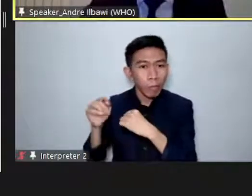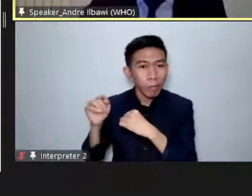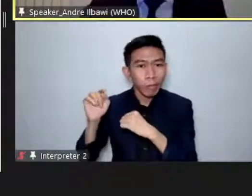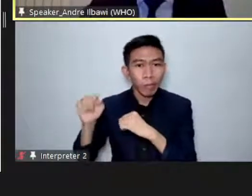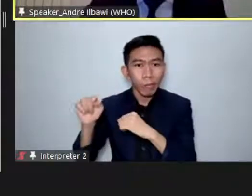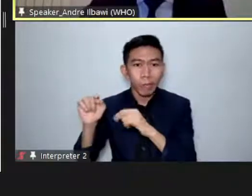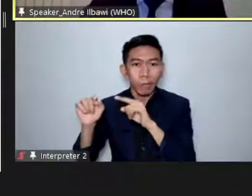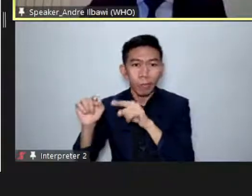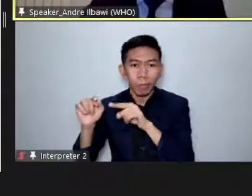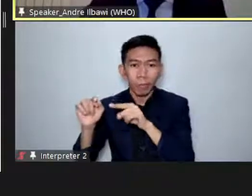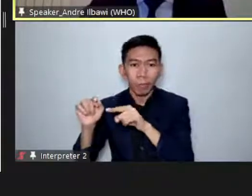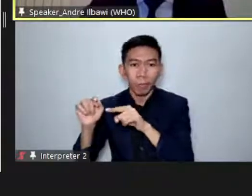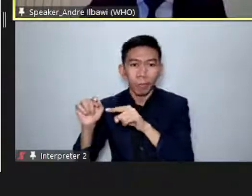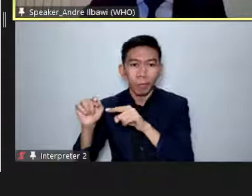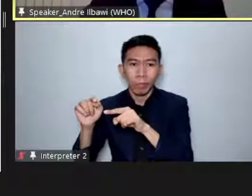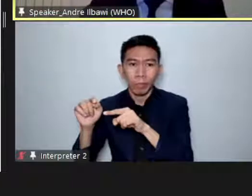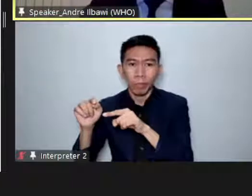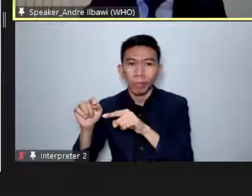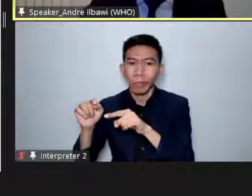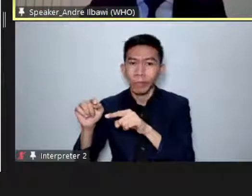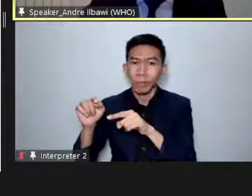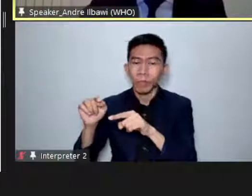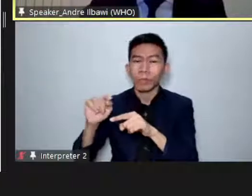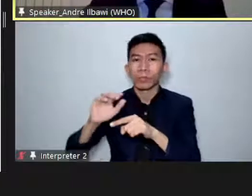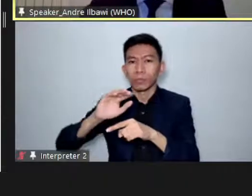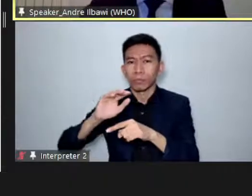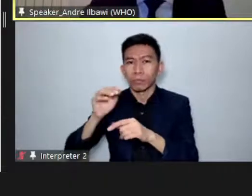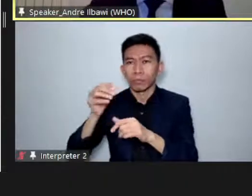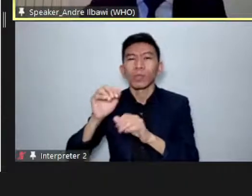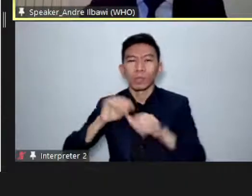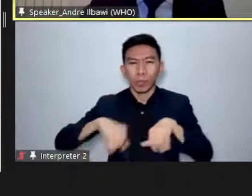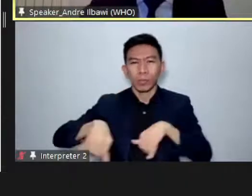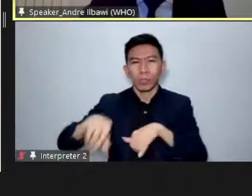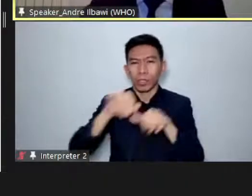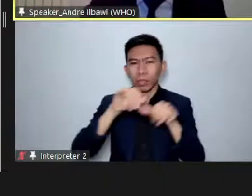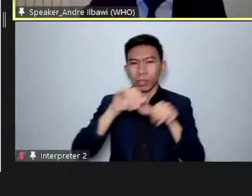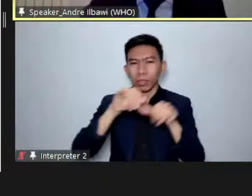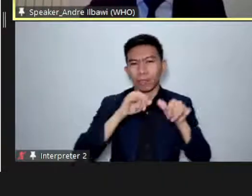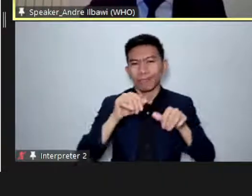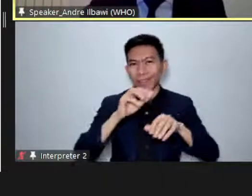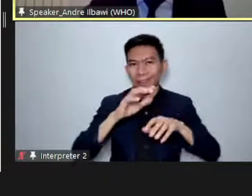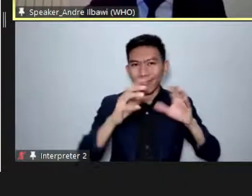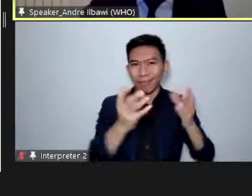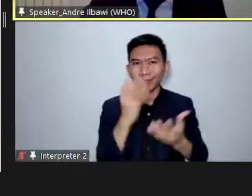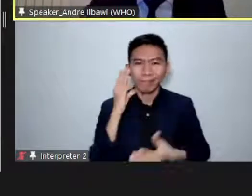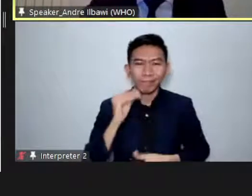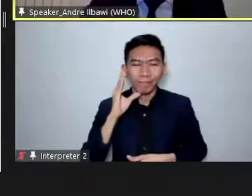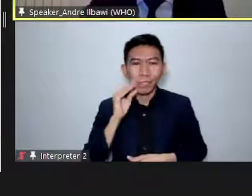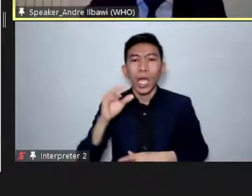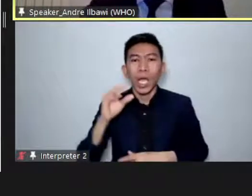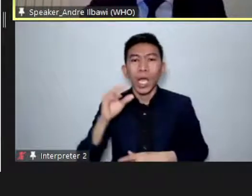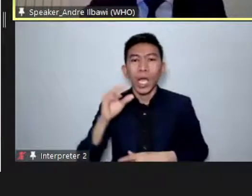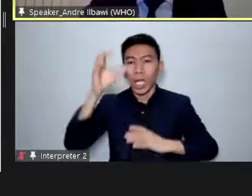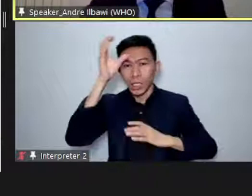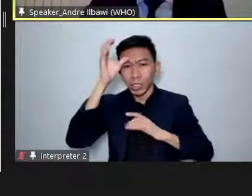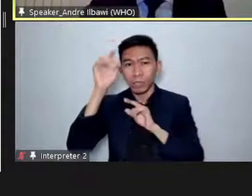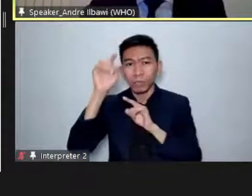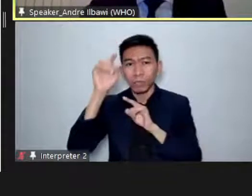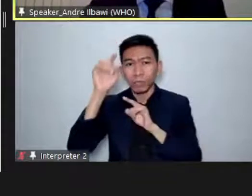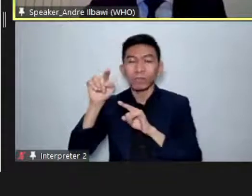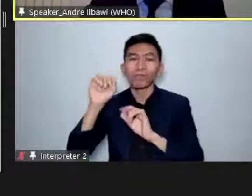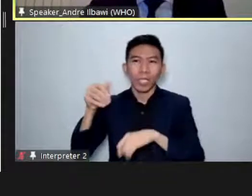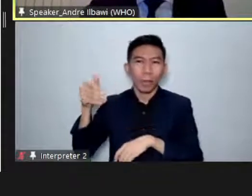shift to a burden that every country in the world feels. In fact, cancer will be the leading cause of premature deaths